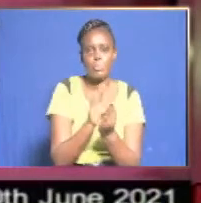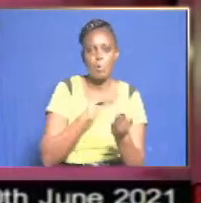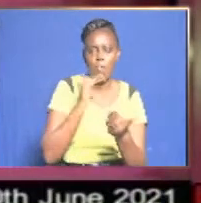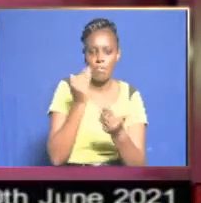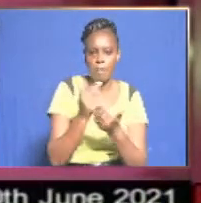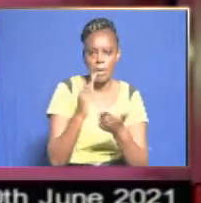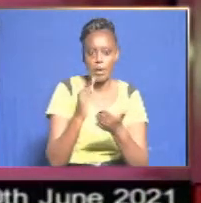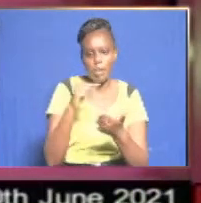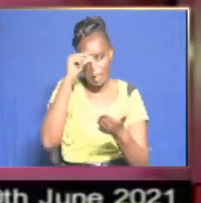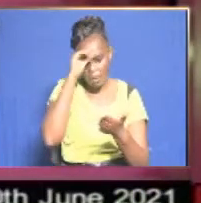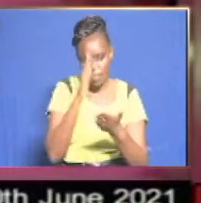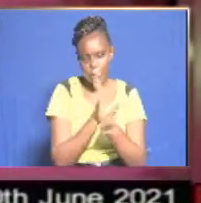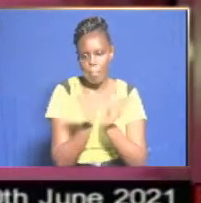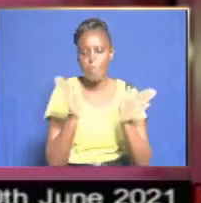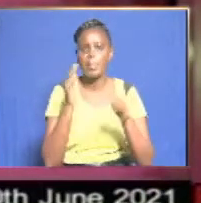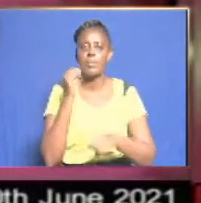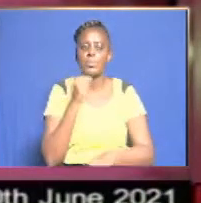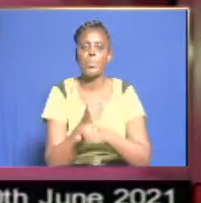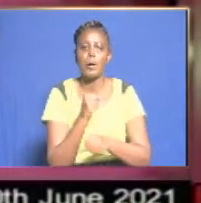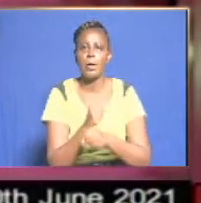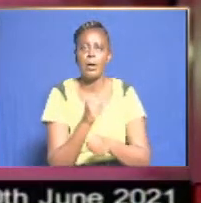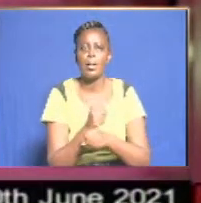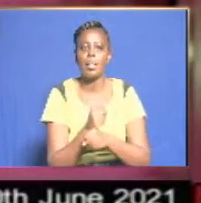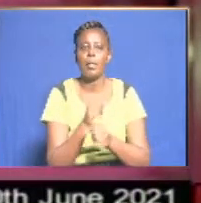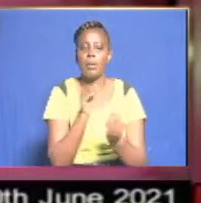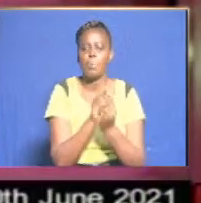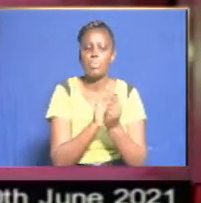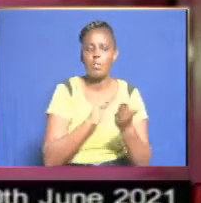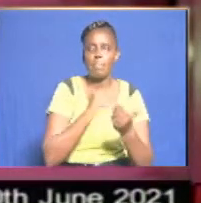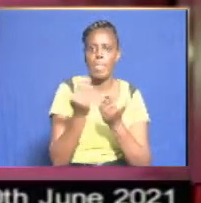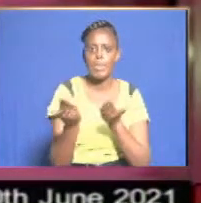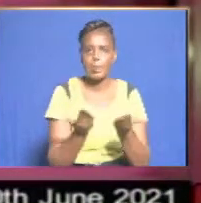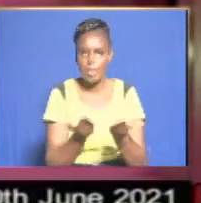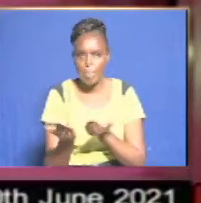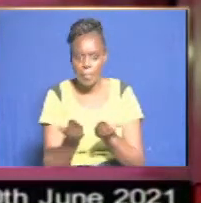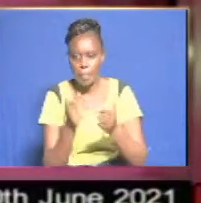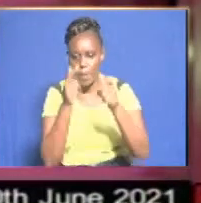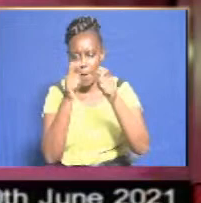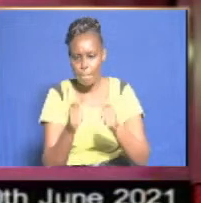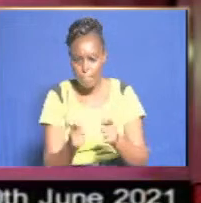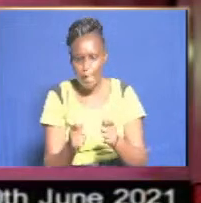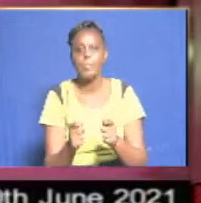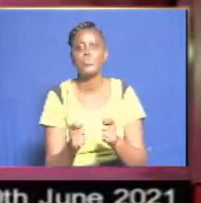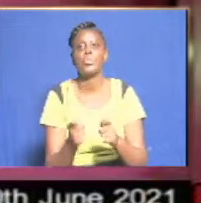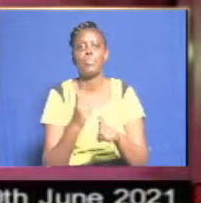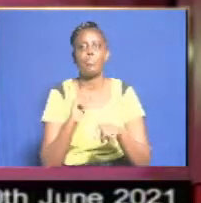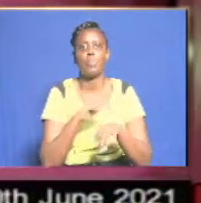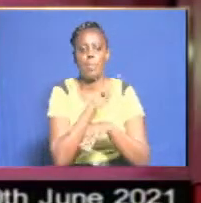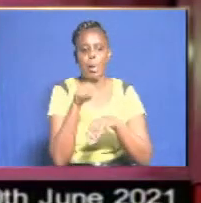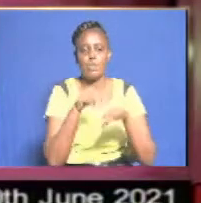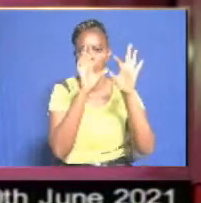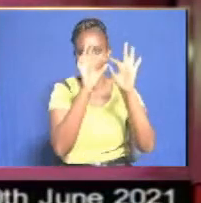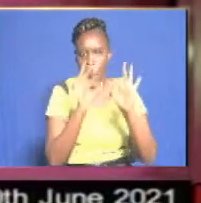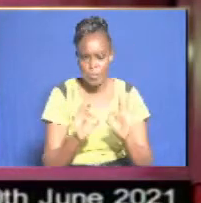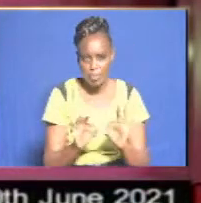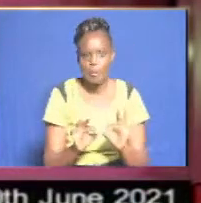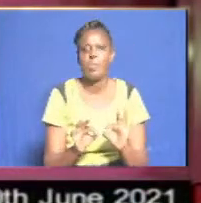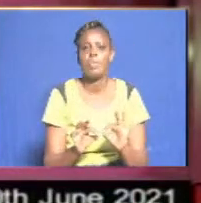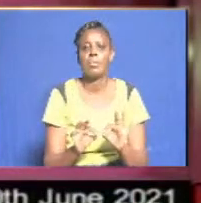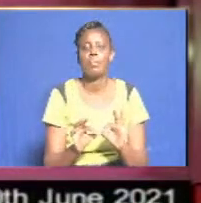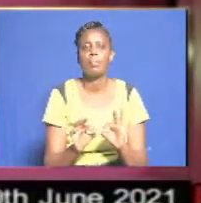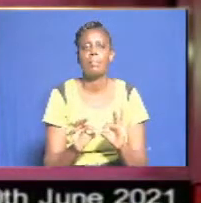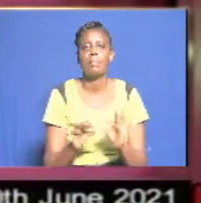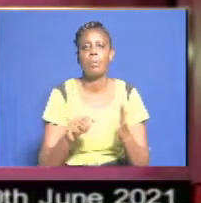State Department of Public Works, Consolidated Fund Services, Pension and Gratuities from the National Treasury,